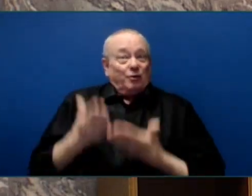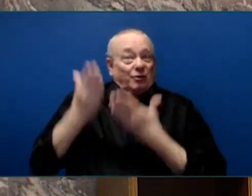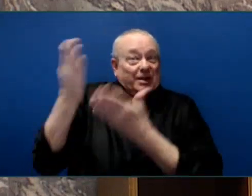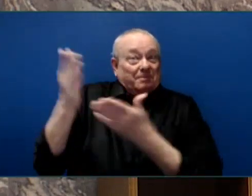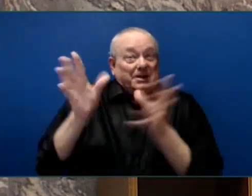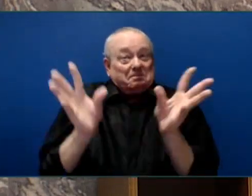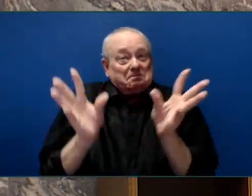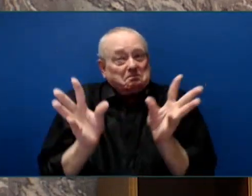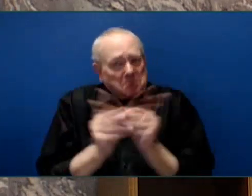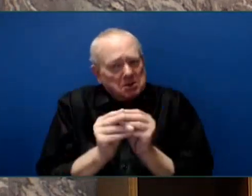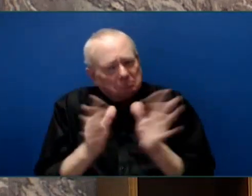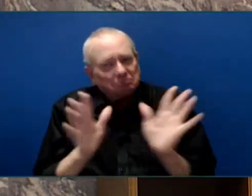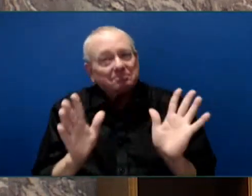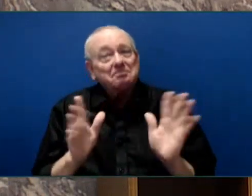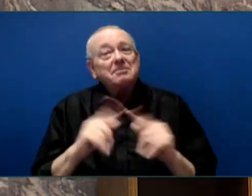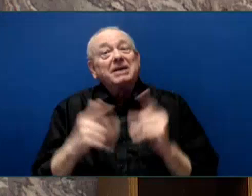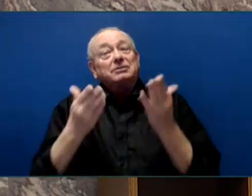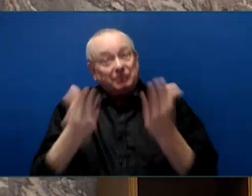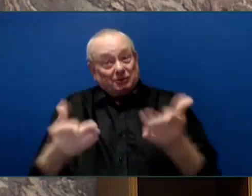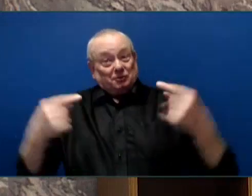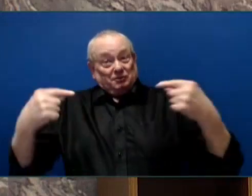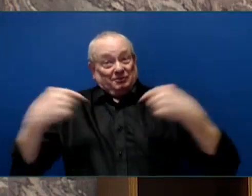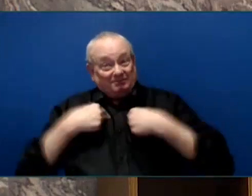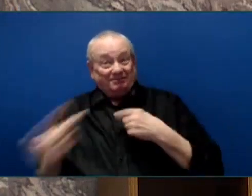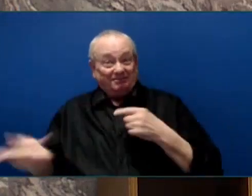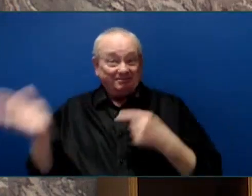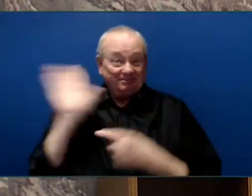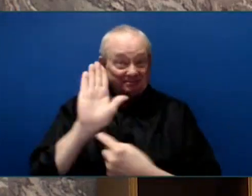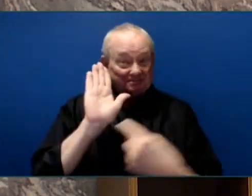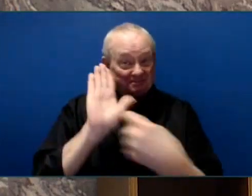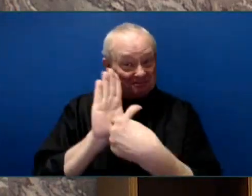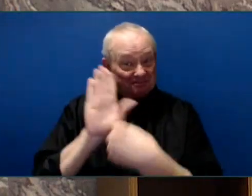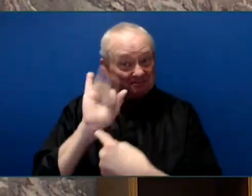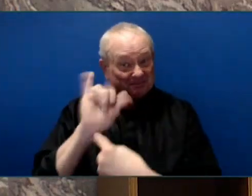has put on the order paper and